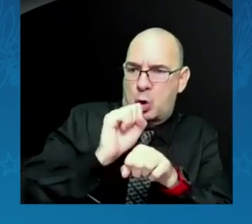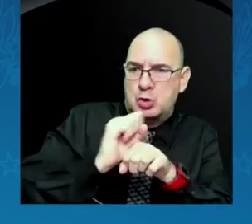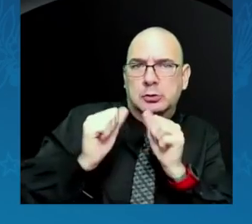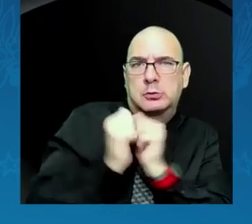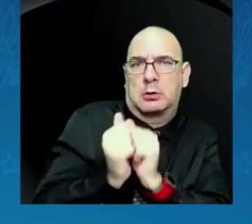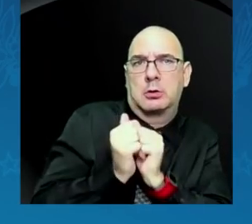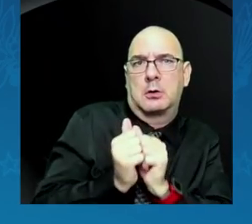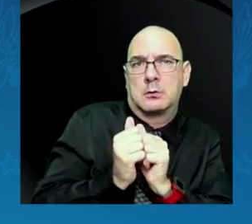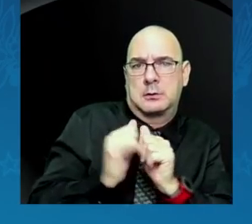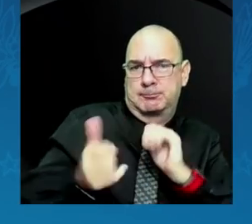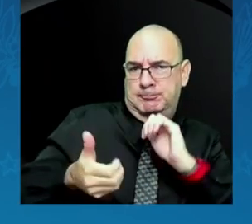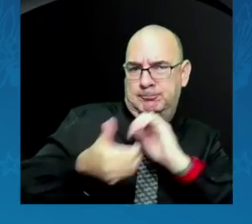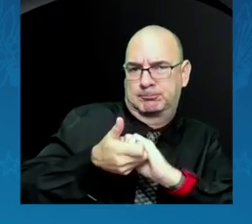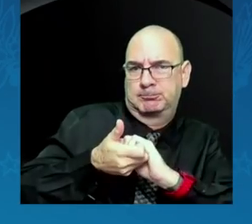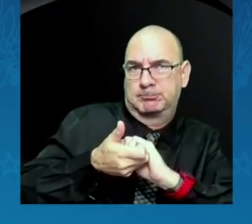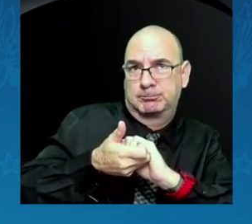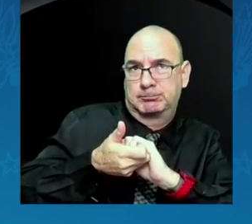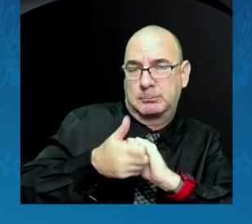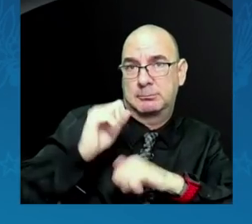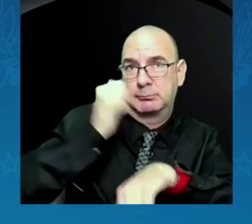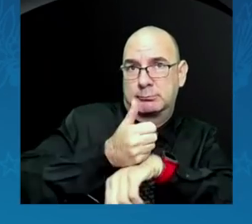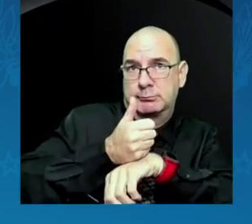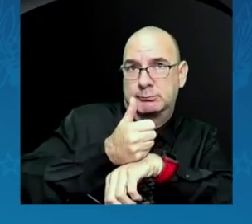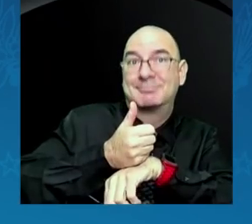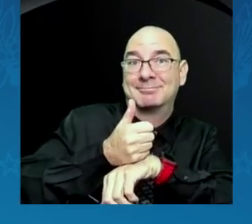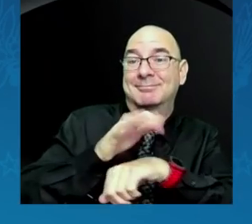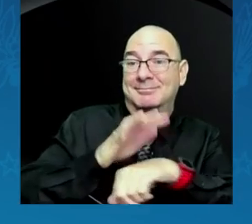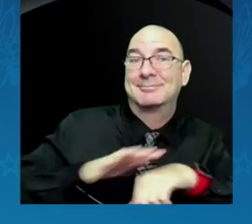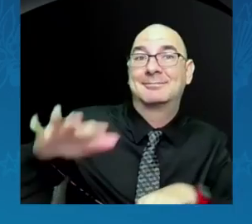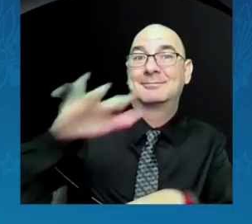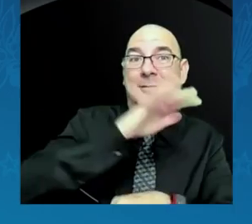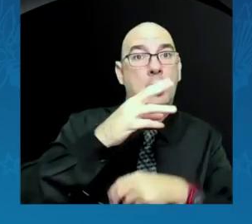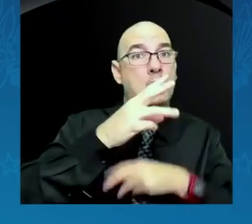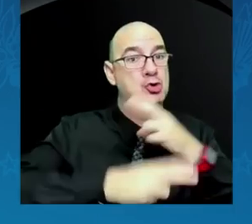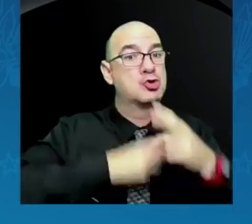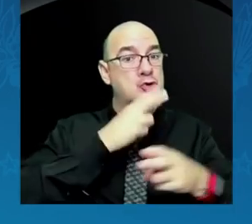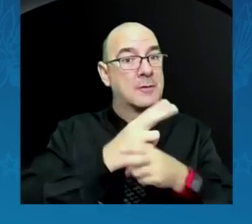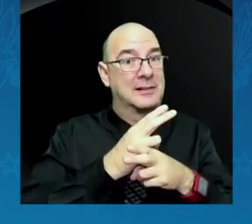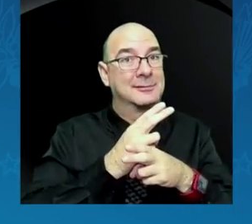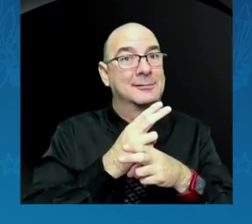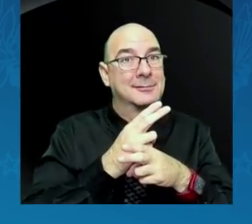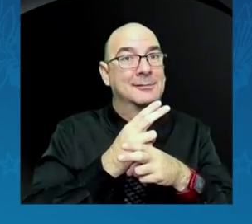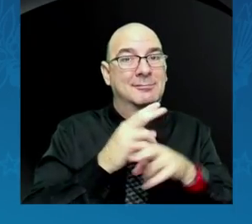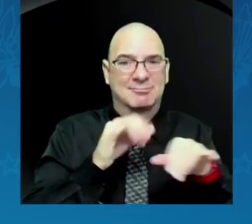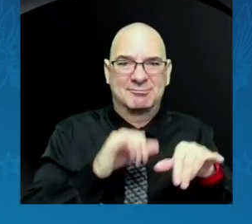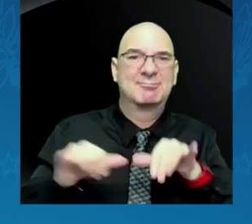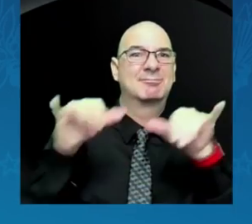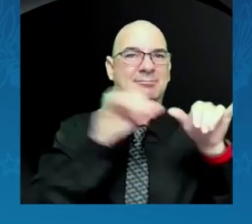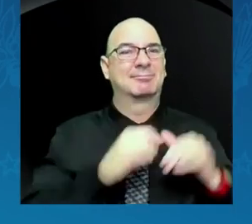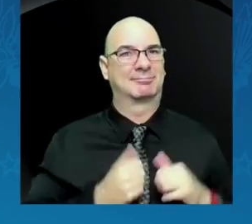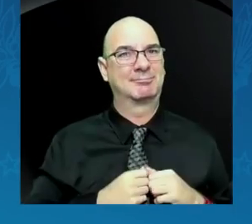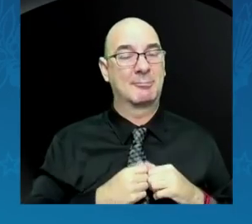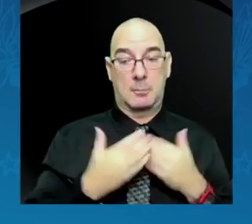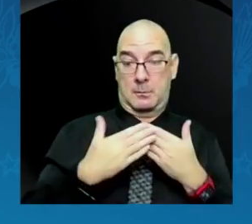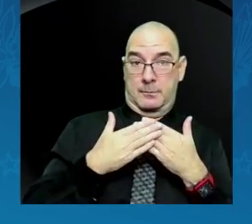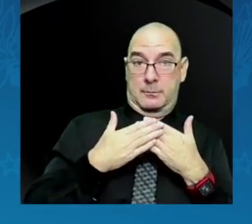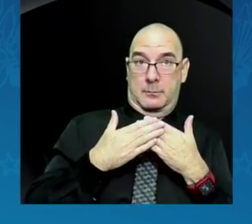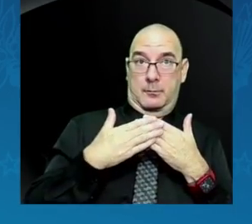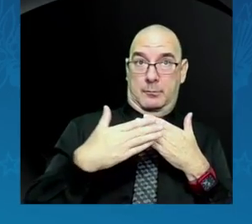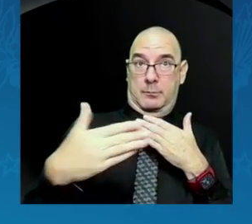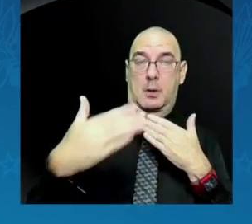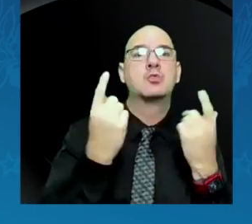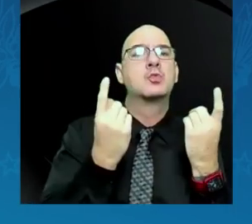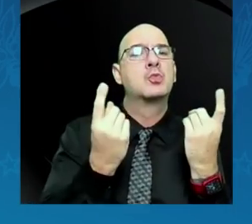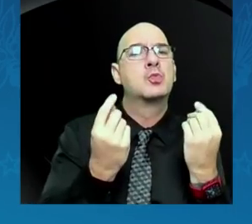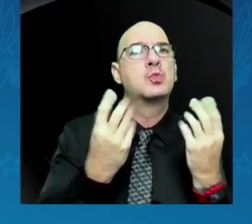universal norms around what will be the behaviors in space and how they will be interpreted by